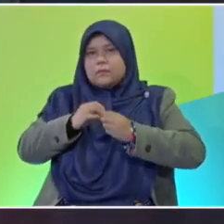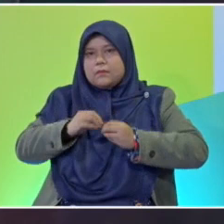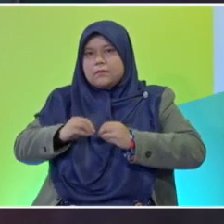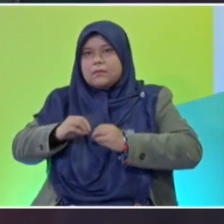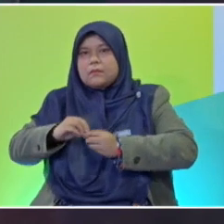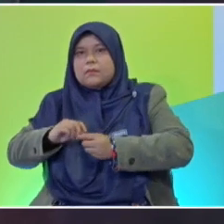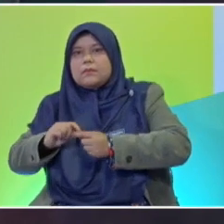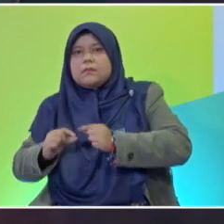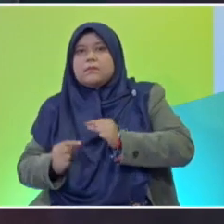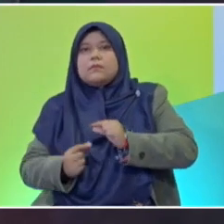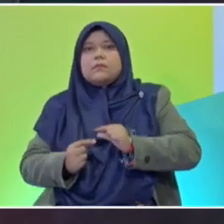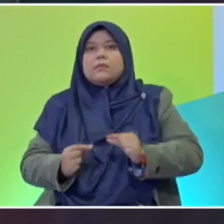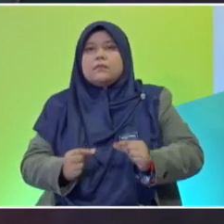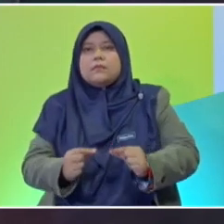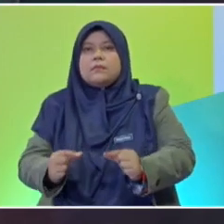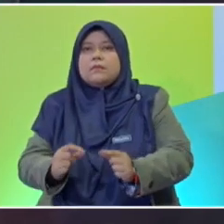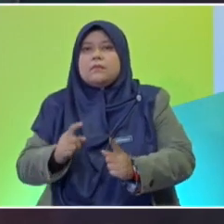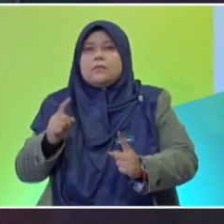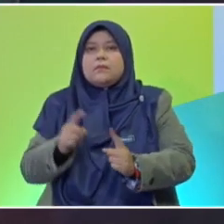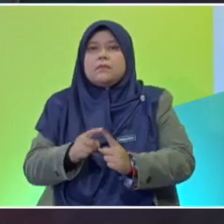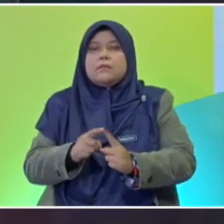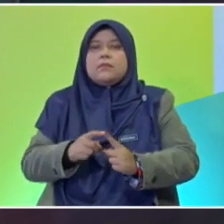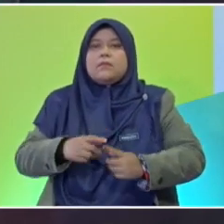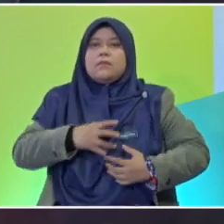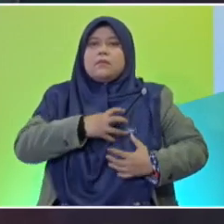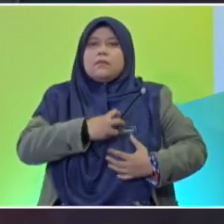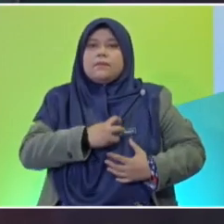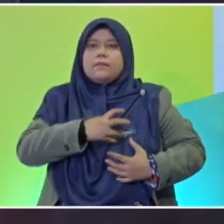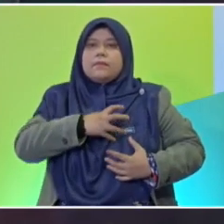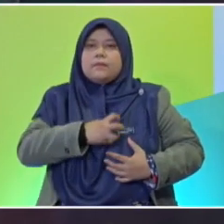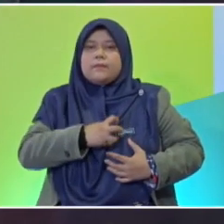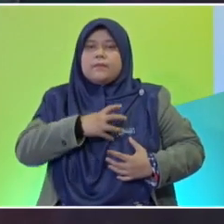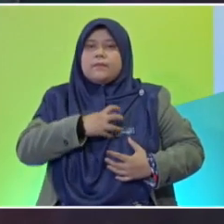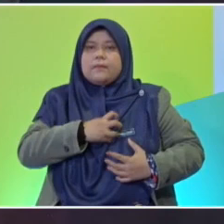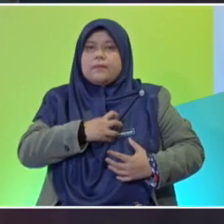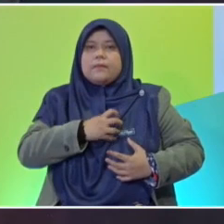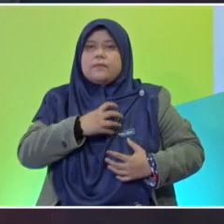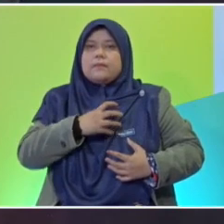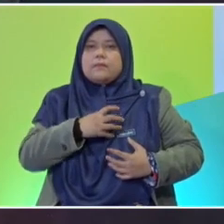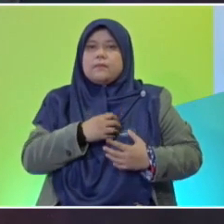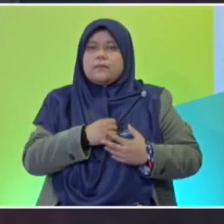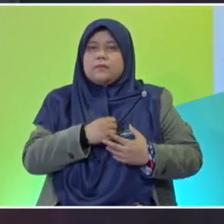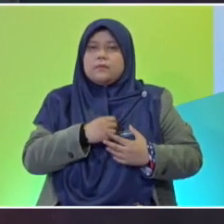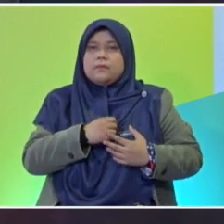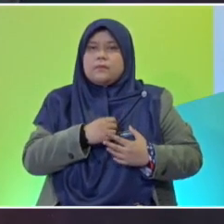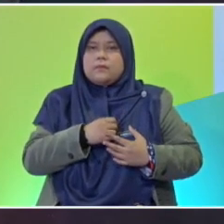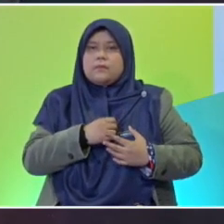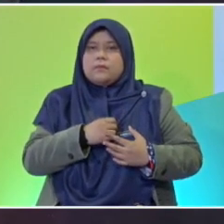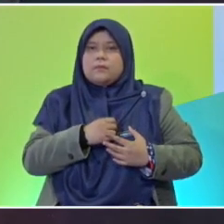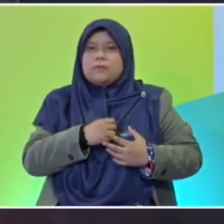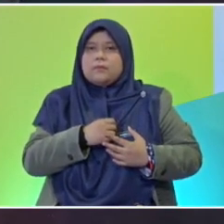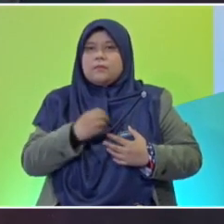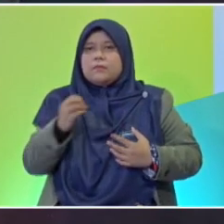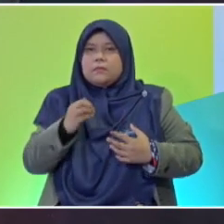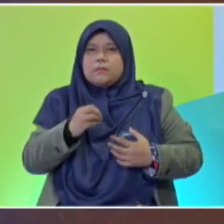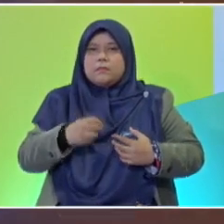to the Heart. to the pump, to the heart. Why does it need to move to the part? Why not